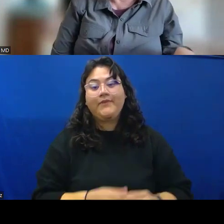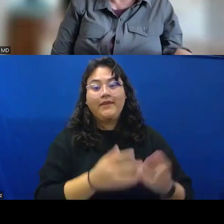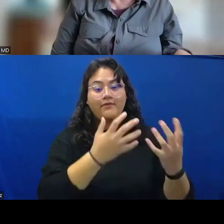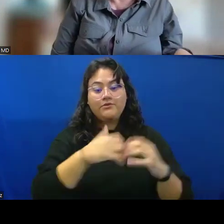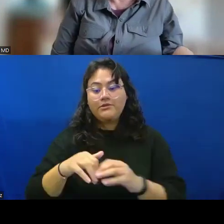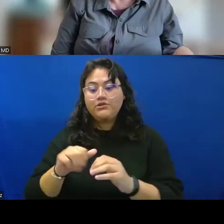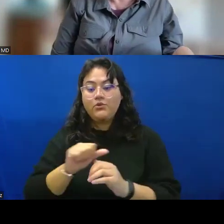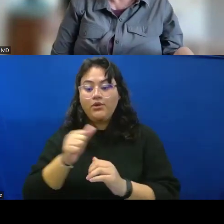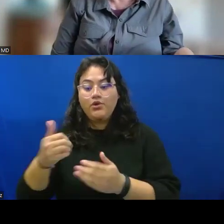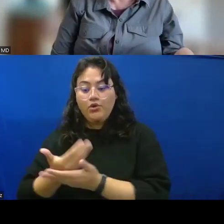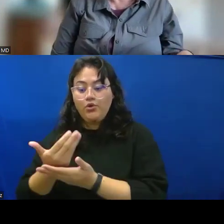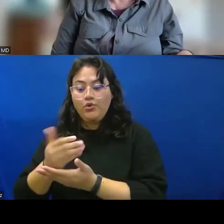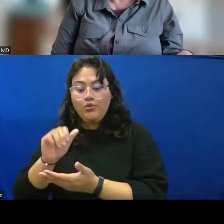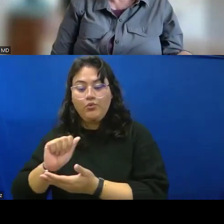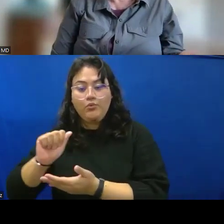AAP policy.